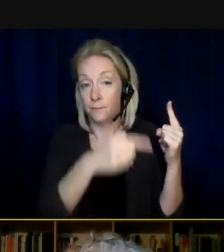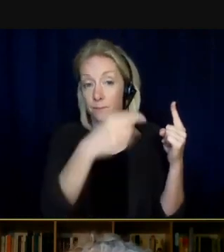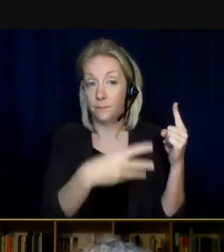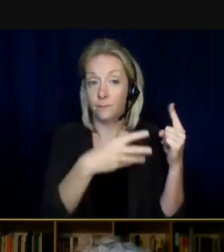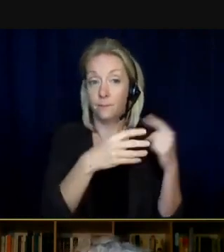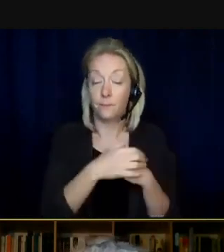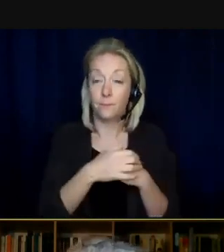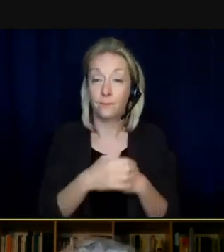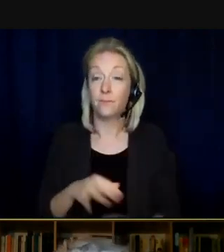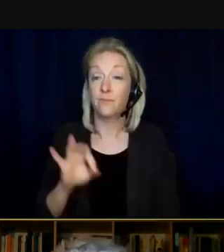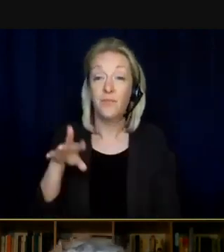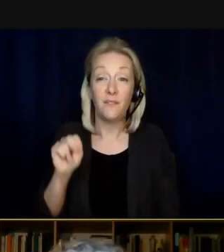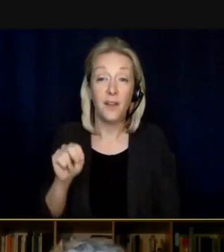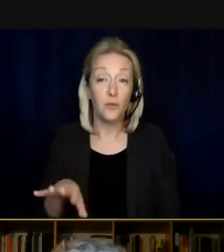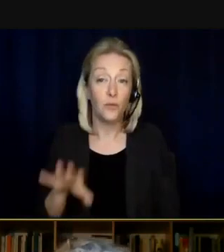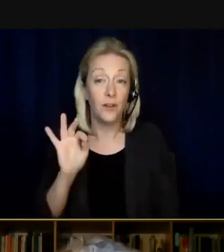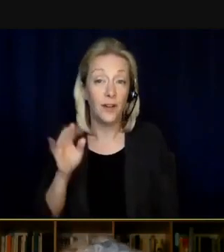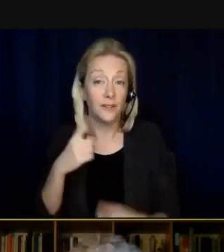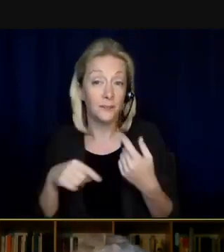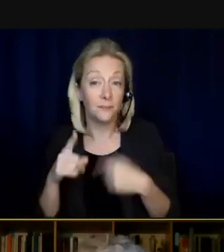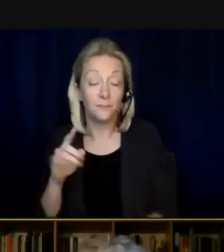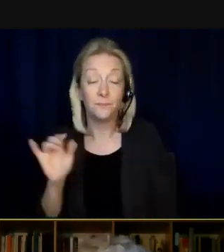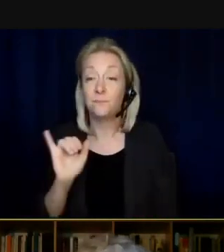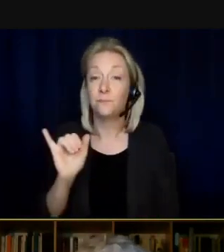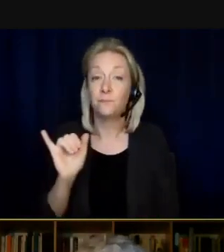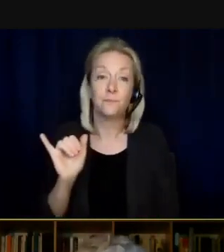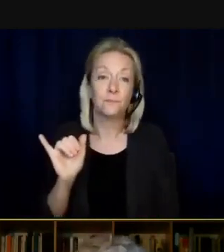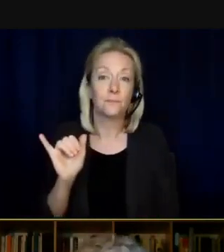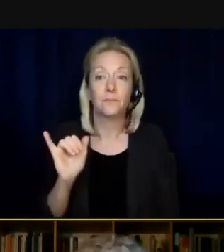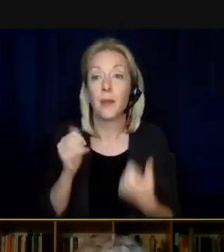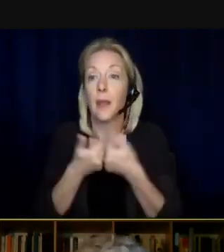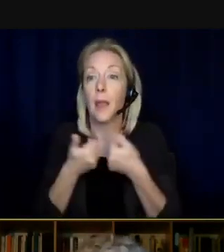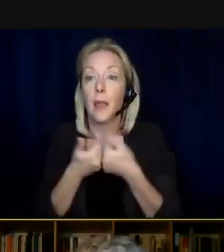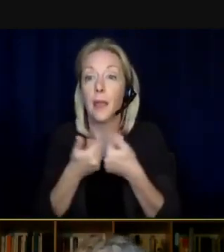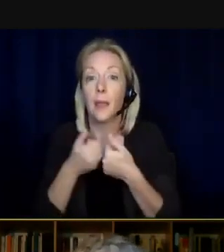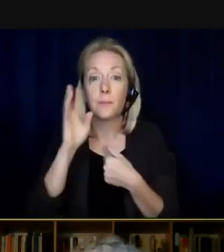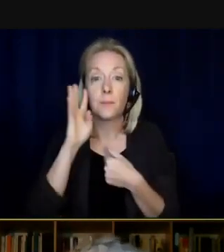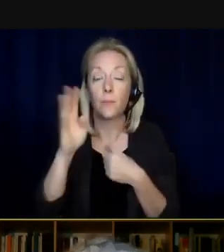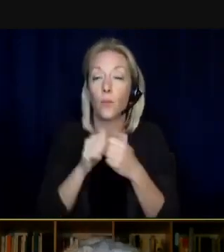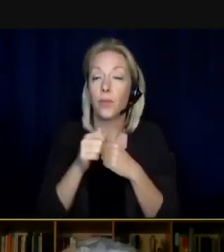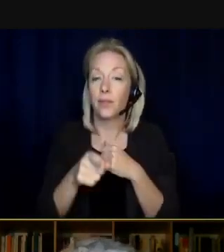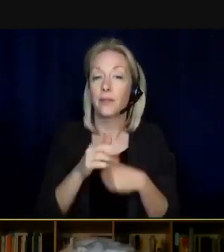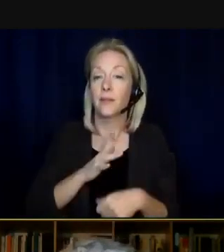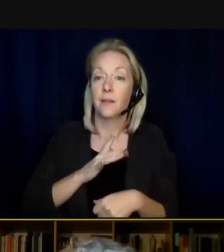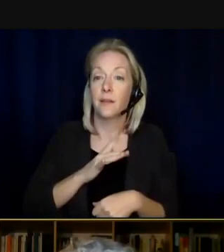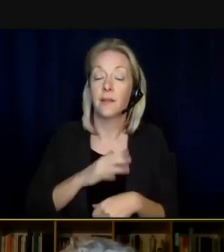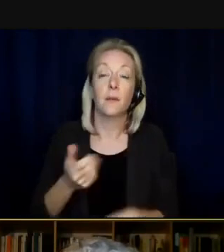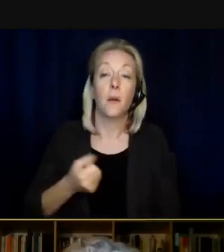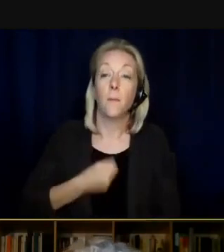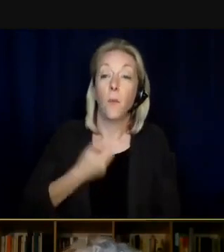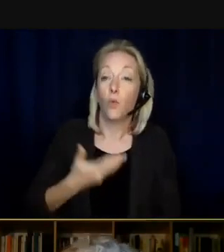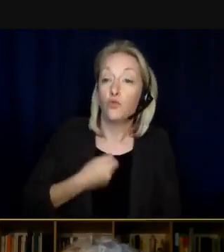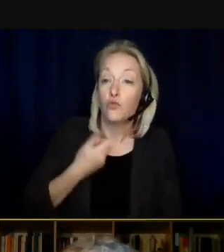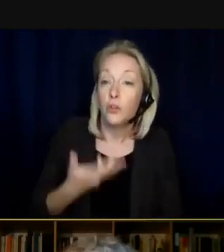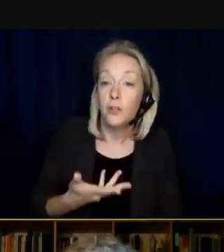is a fun way not only to find a sign, but you can imagine all the games you can play, ASL